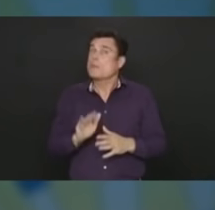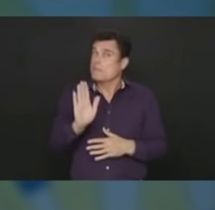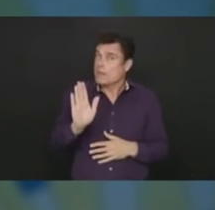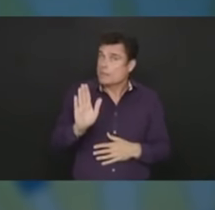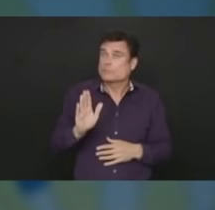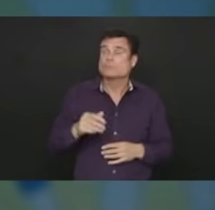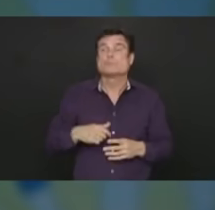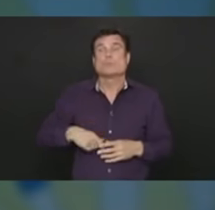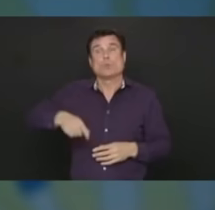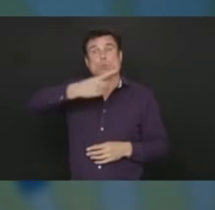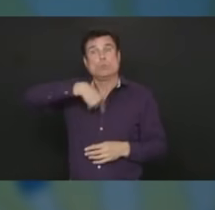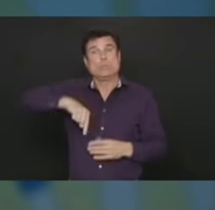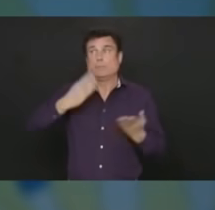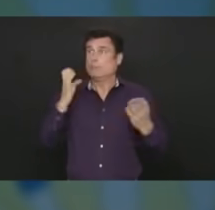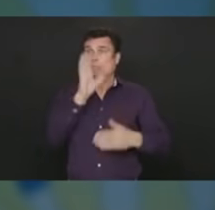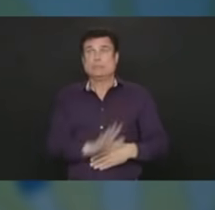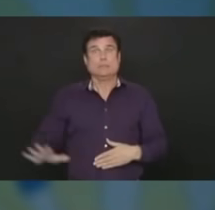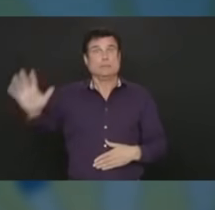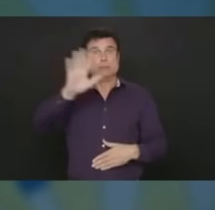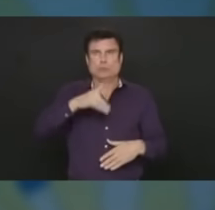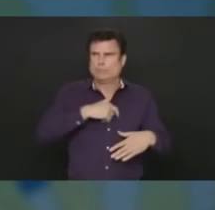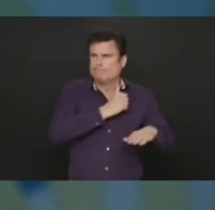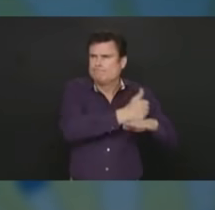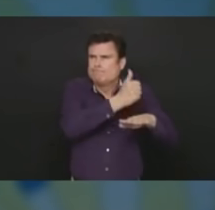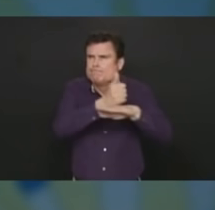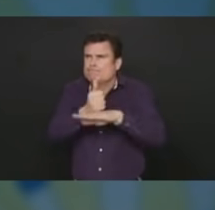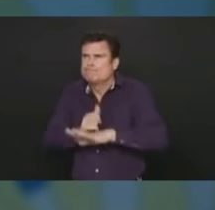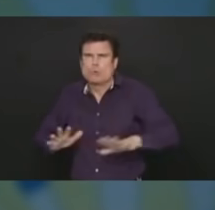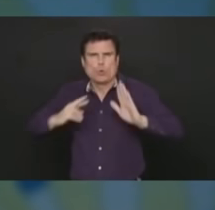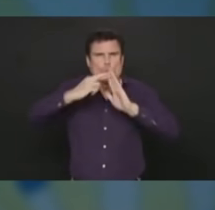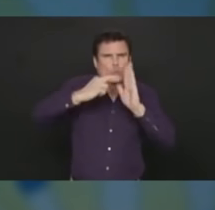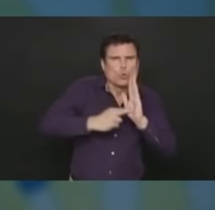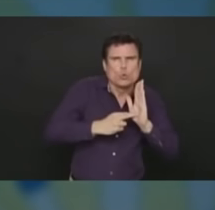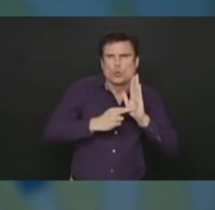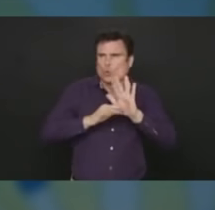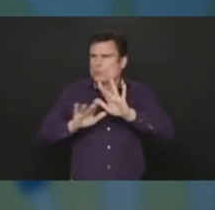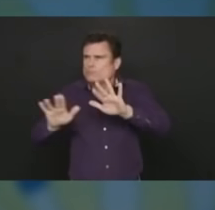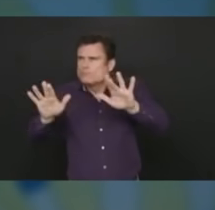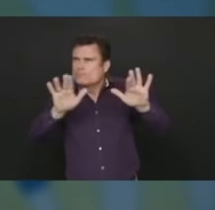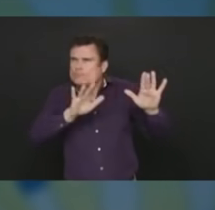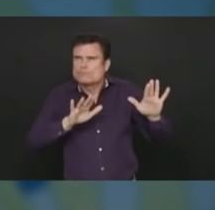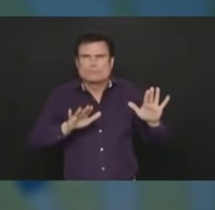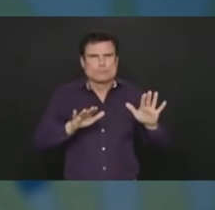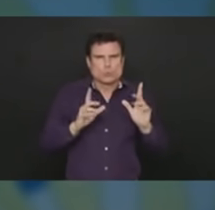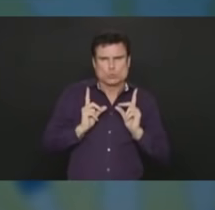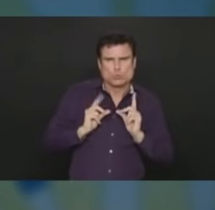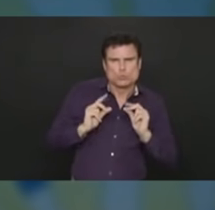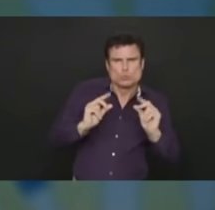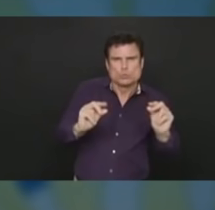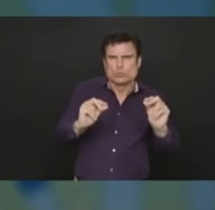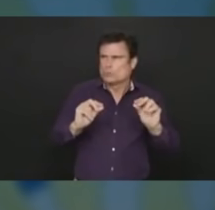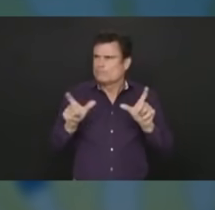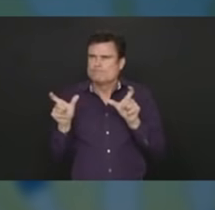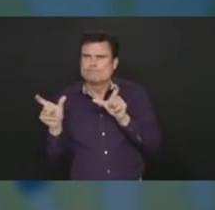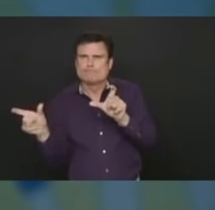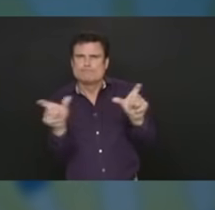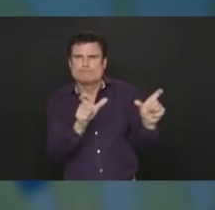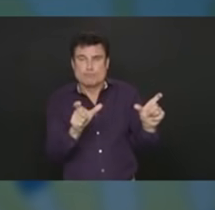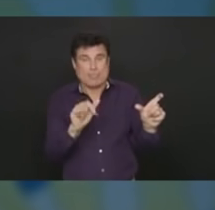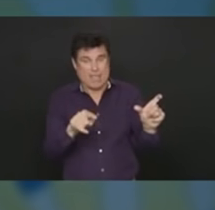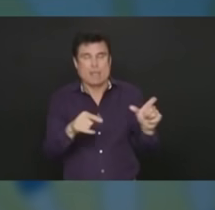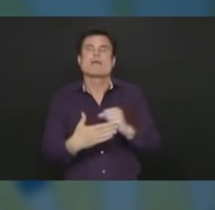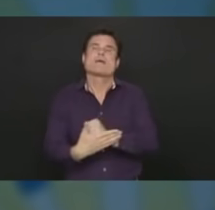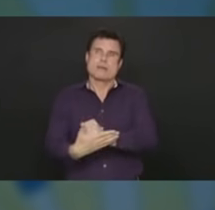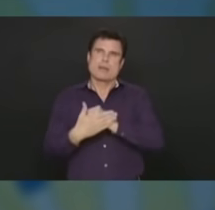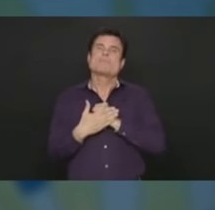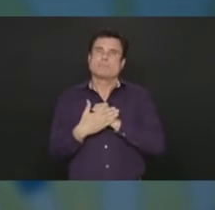needed. So where we need to move from here. Here's where we are at the point where we have deflected our curve,